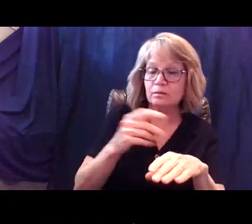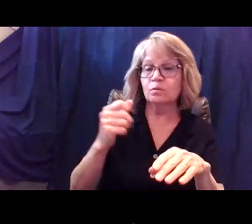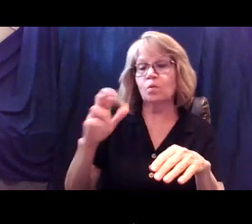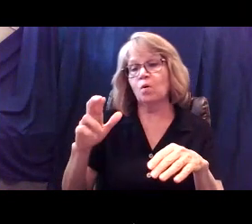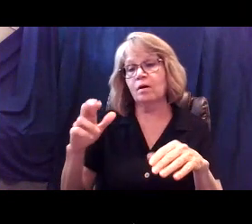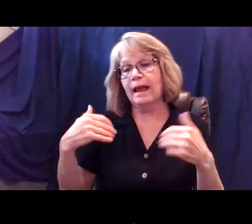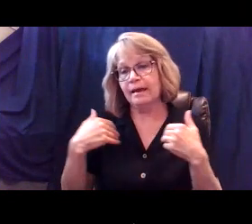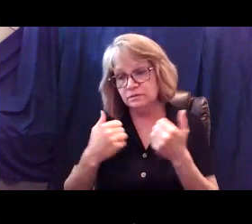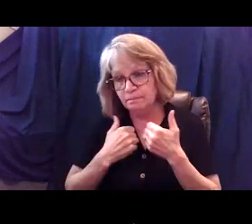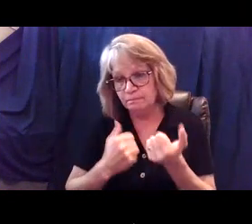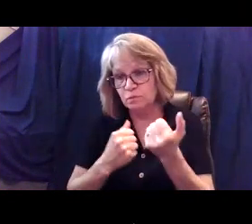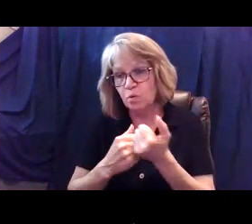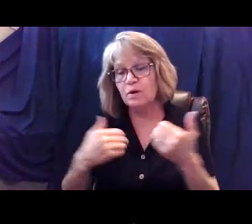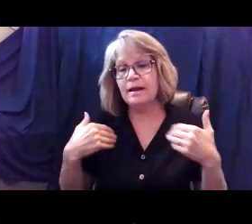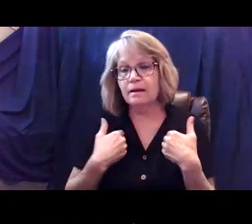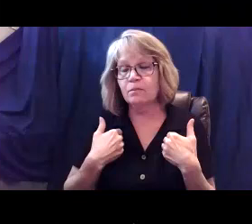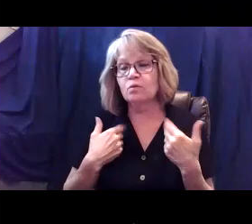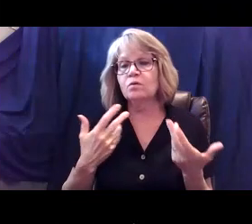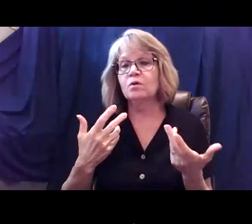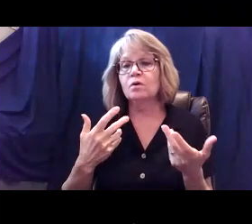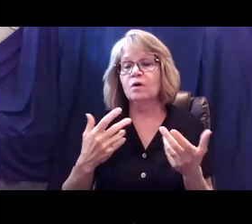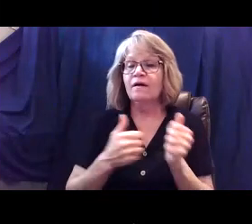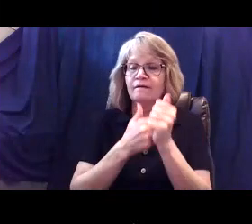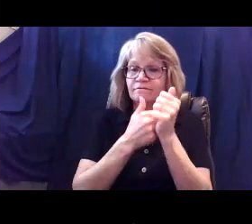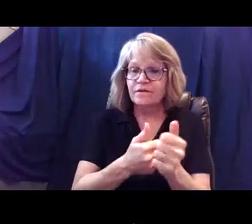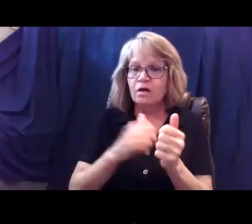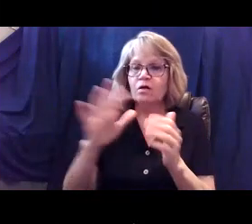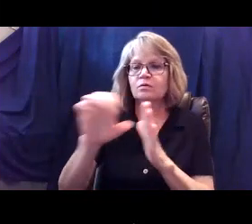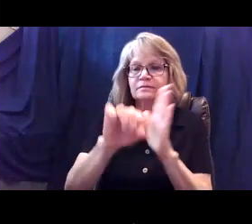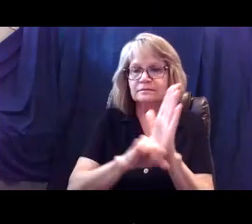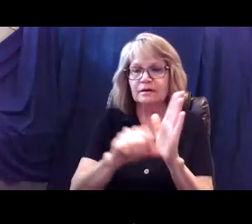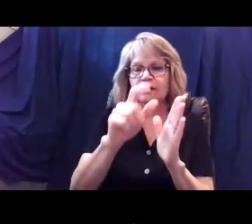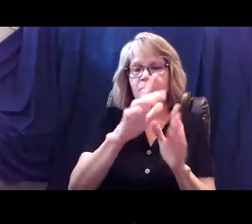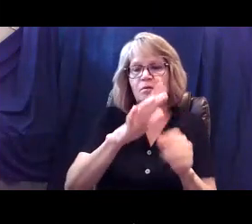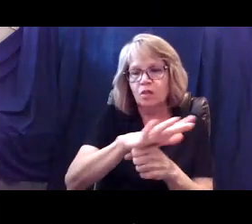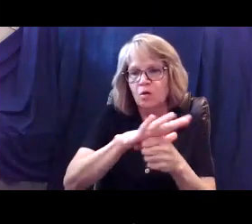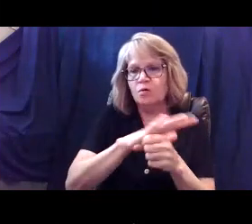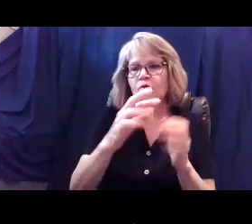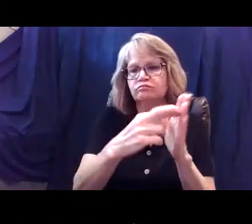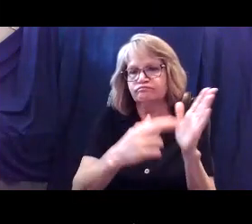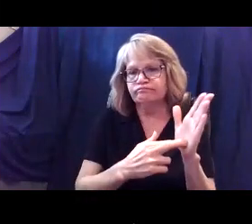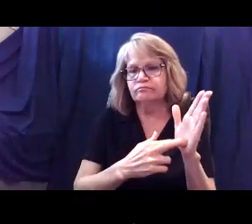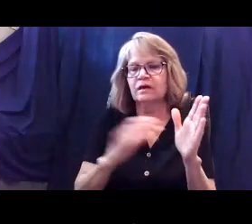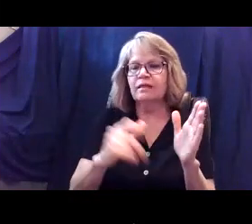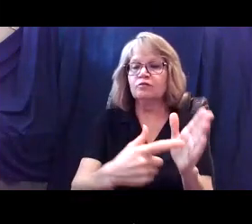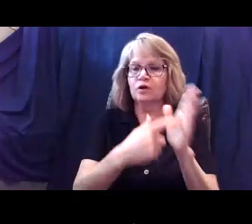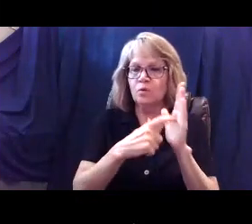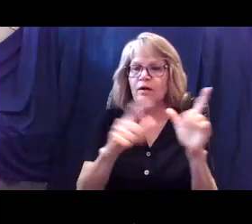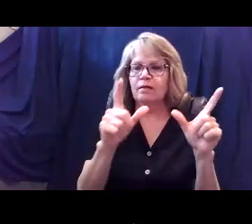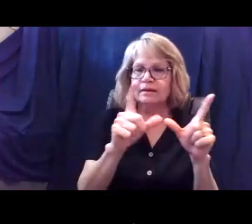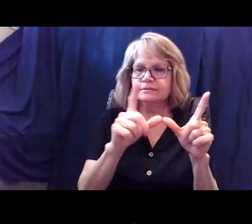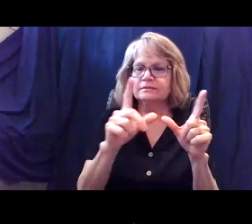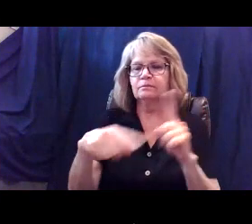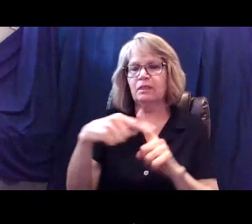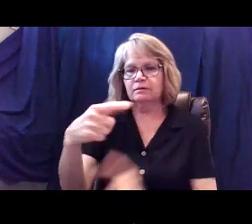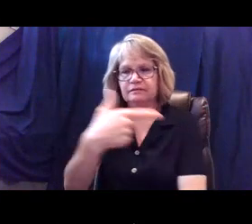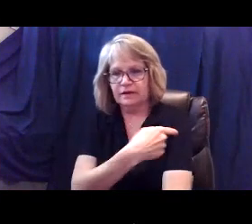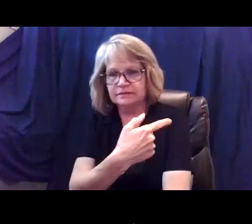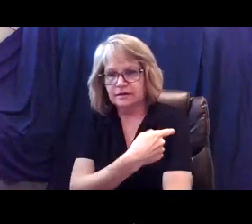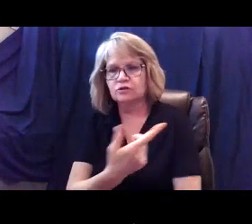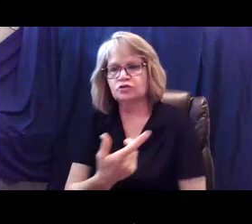emotional support animal, that they follow their state and local regulations, such as requiring licensure or vaccination as